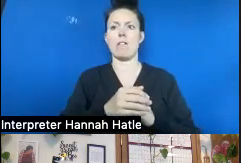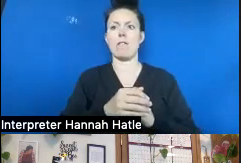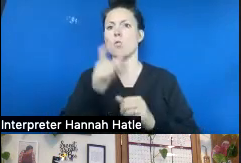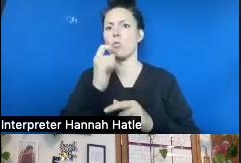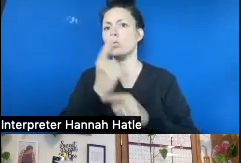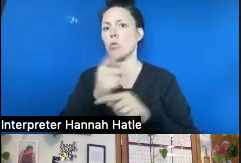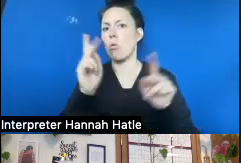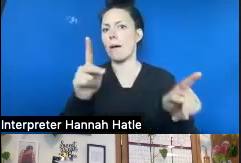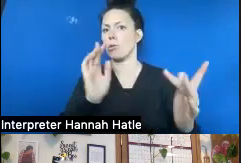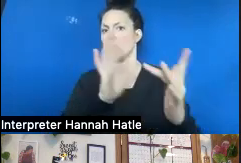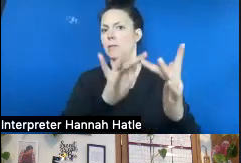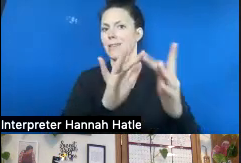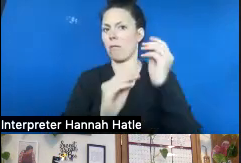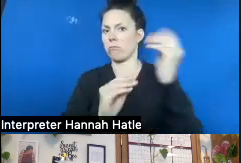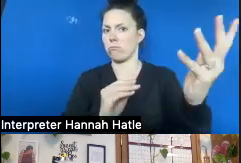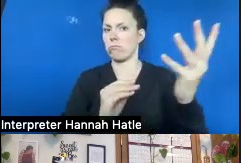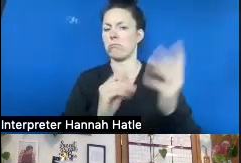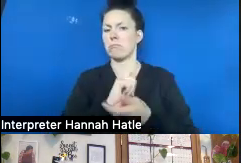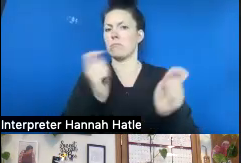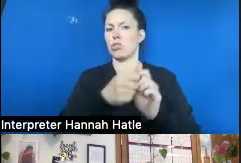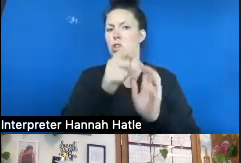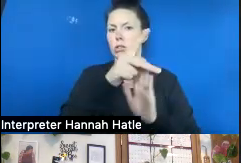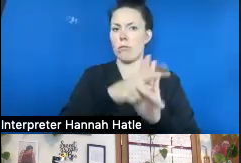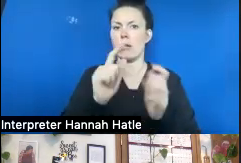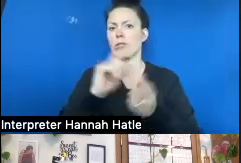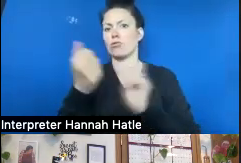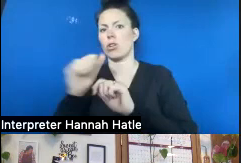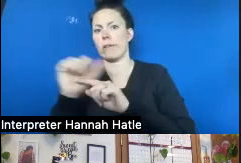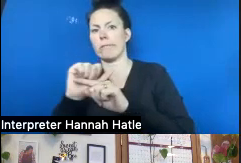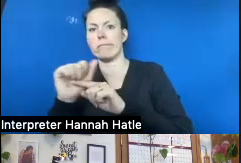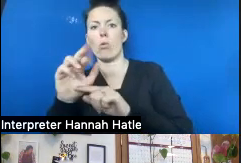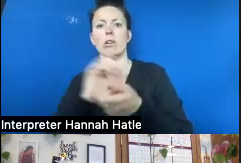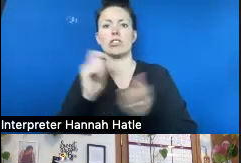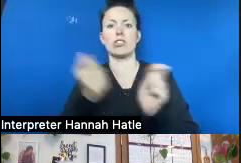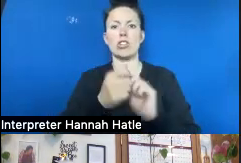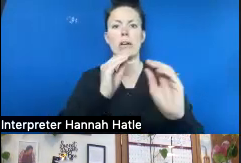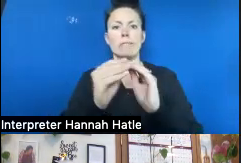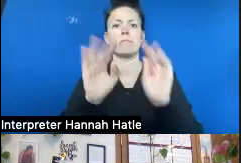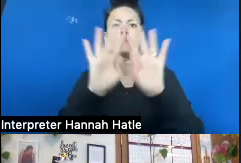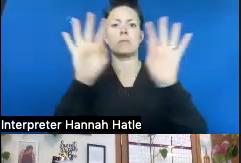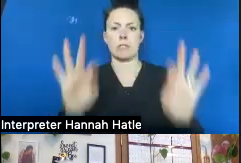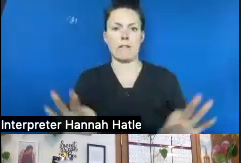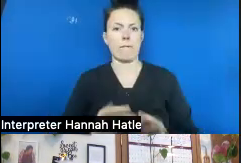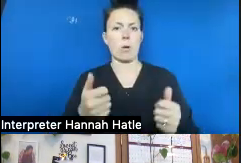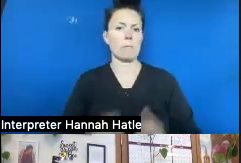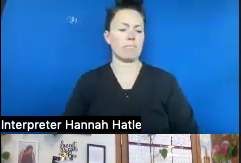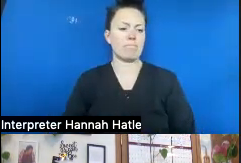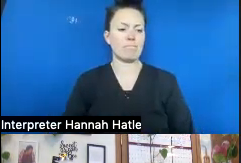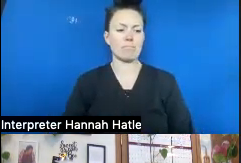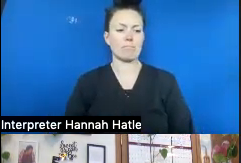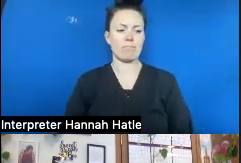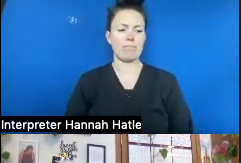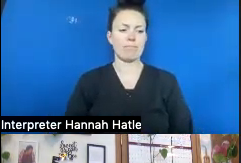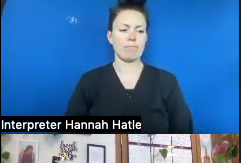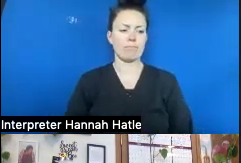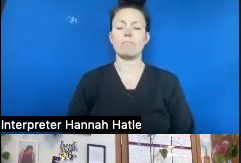this particular protocol or this intake form changed, right? Okay, thank you. Well, I also think that